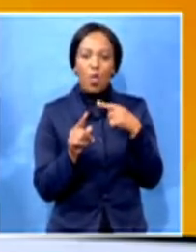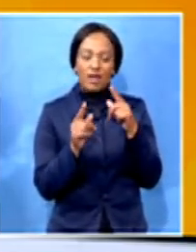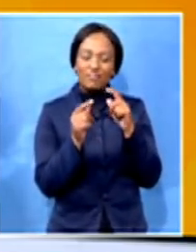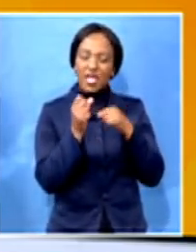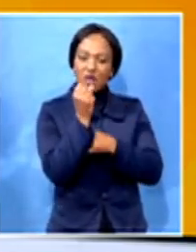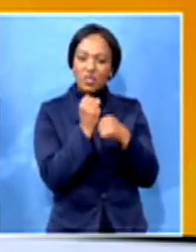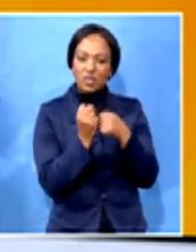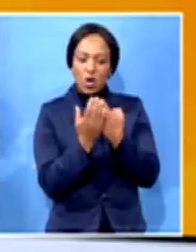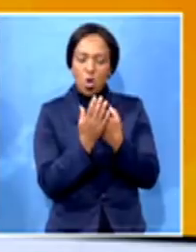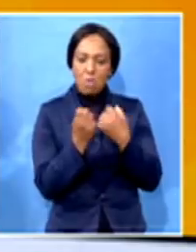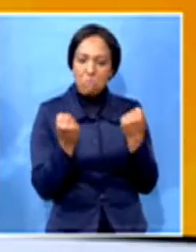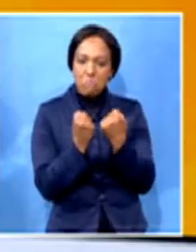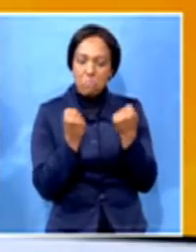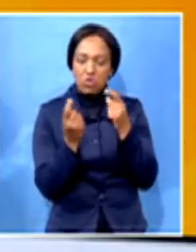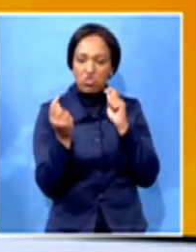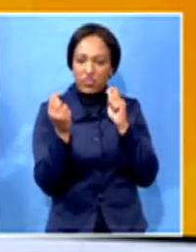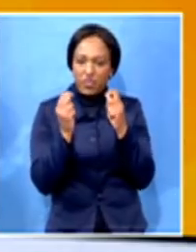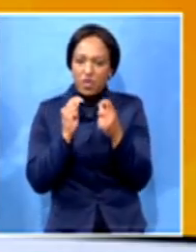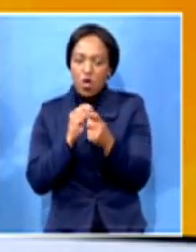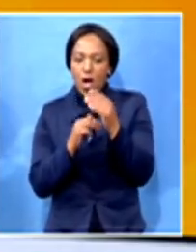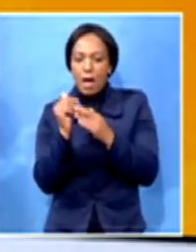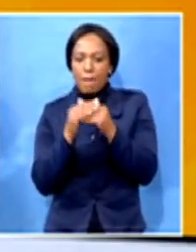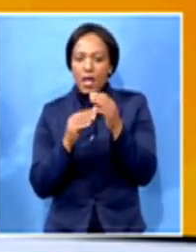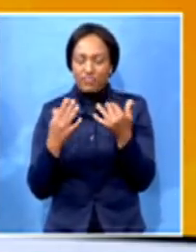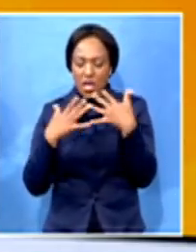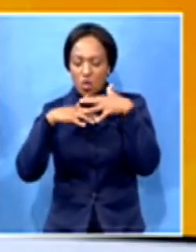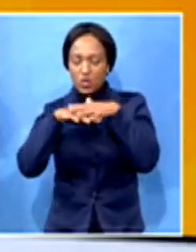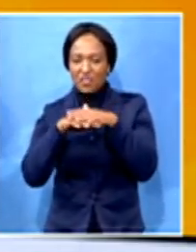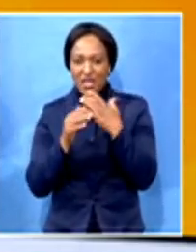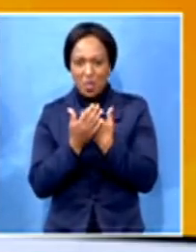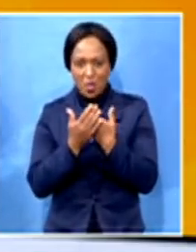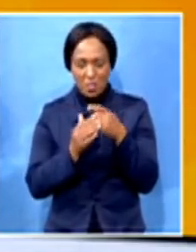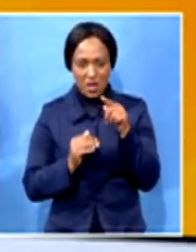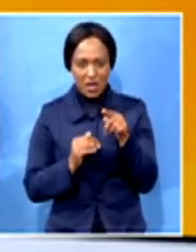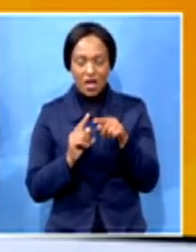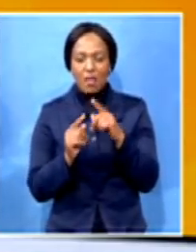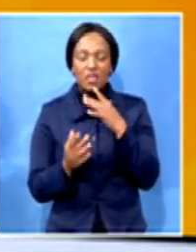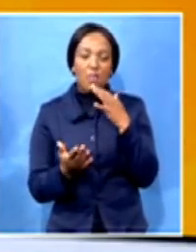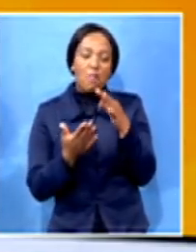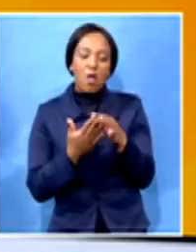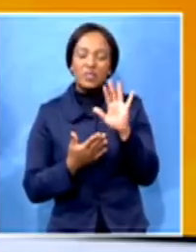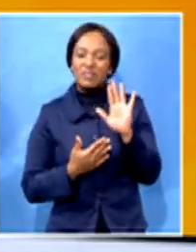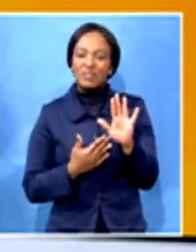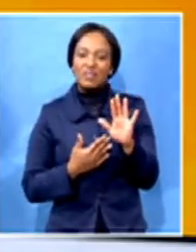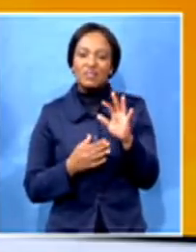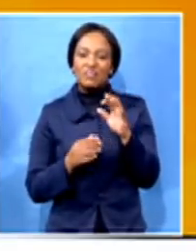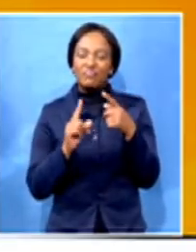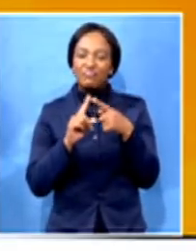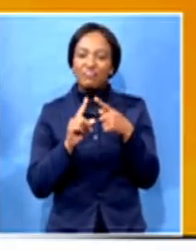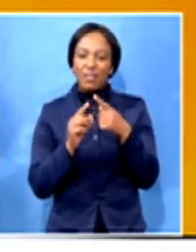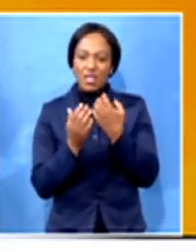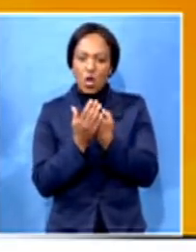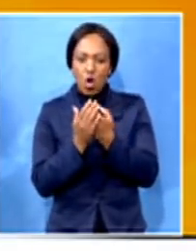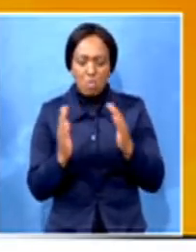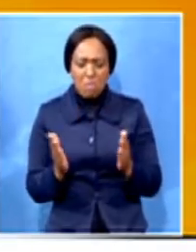Growth and Transformation of Building a New Inclusive Economy. Now, the paper proposes, amongst others, a revitalisation